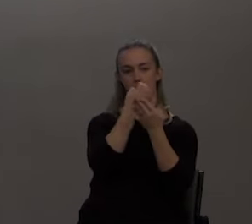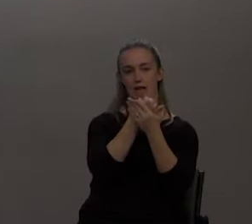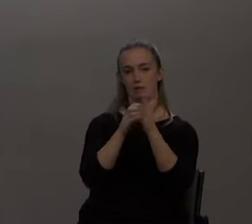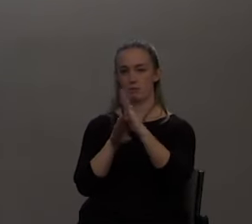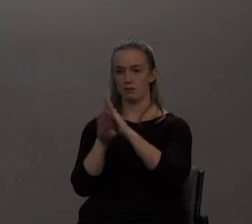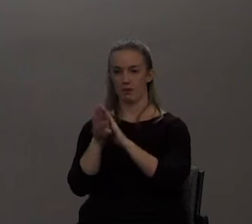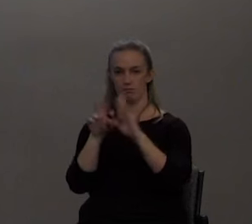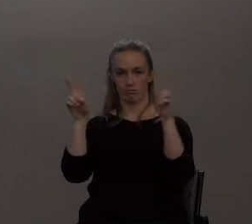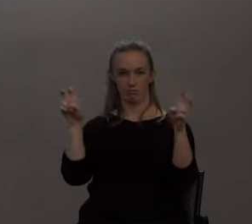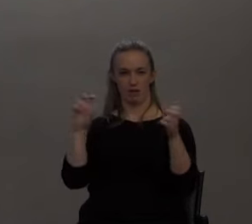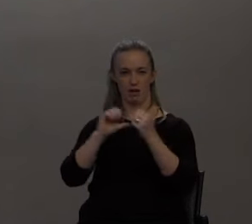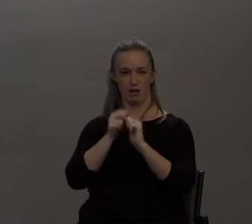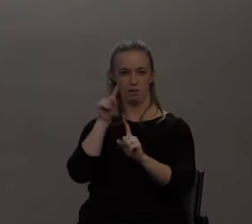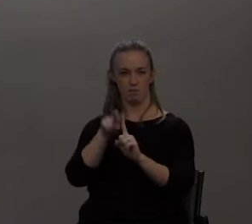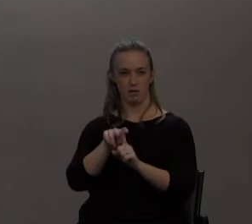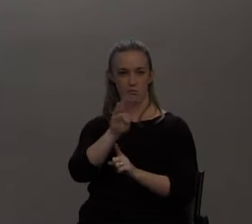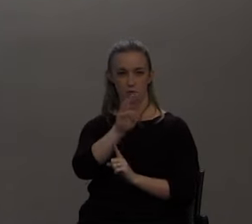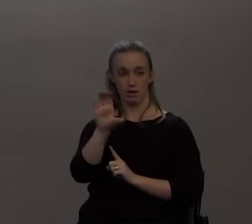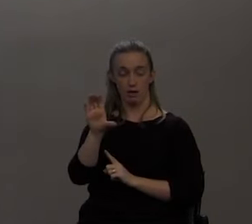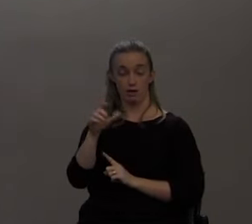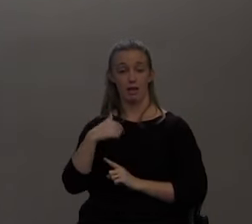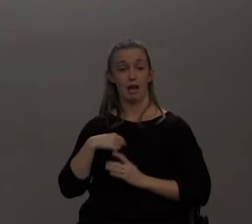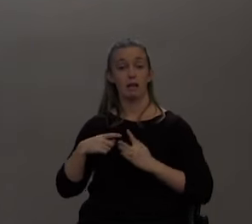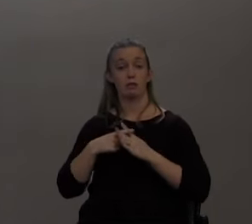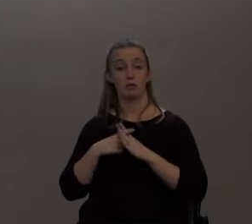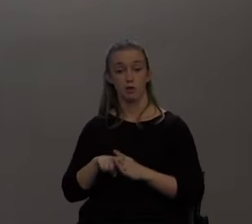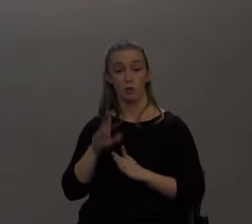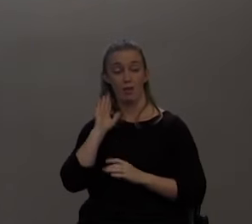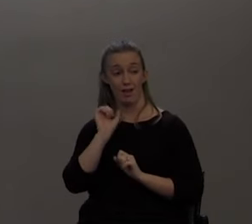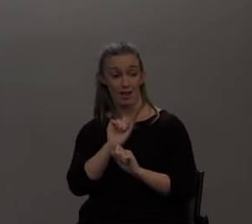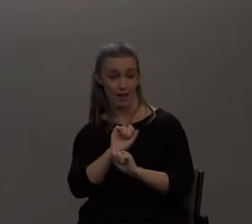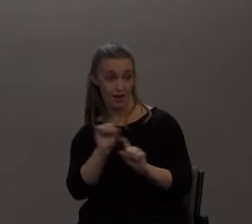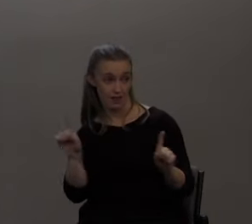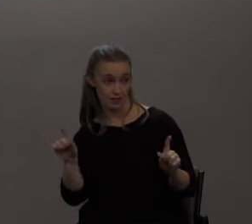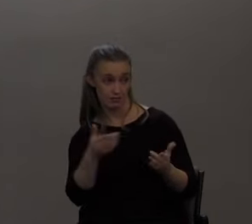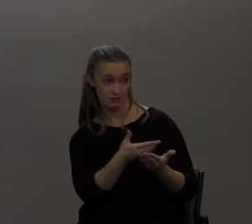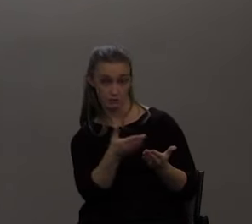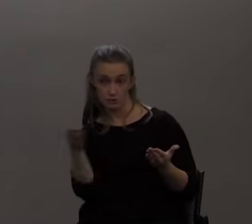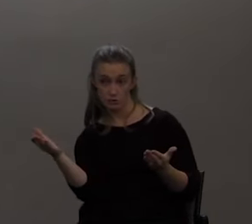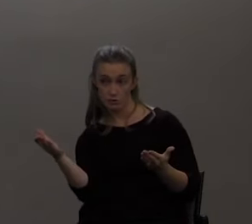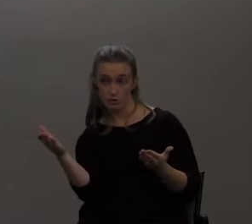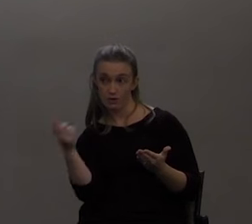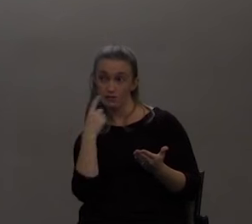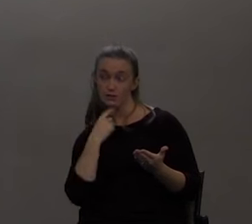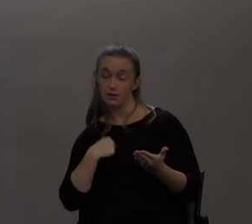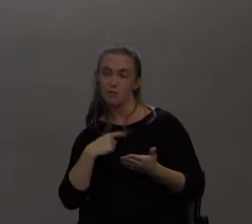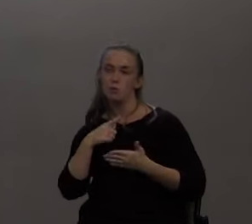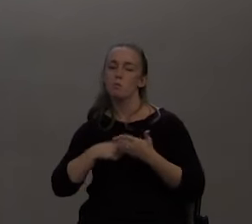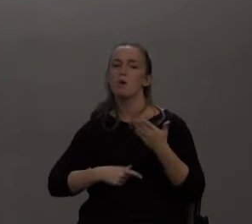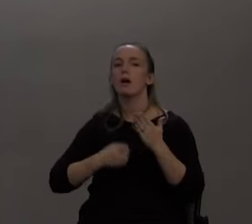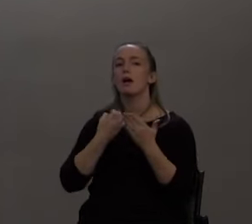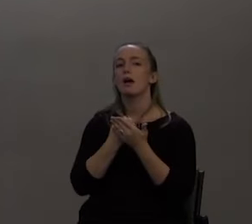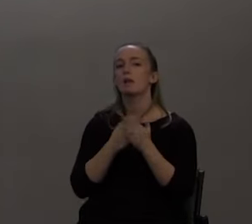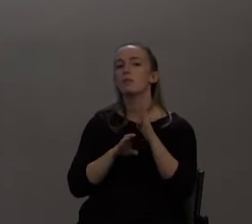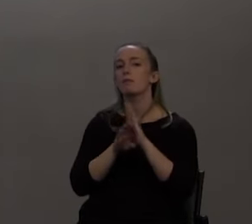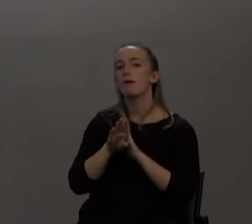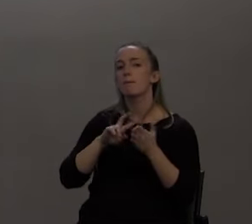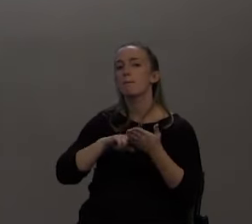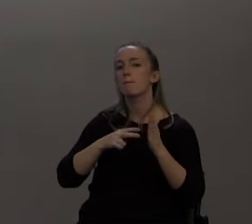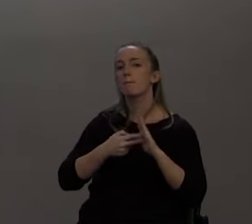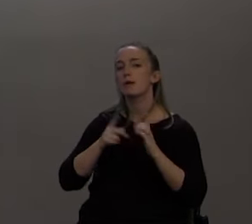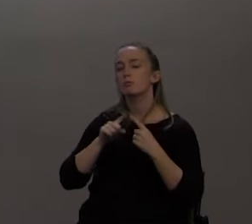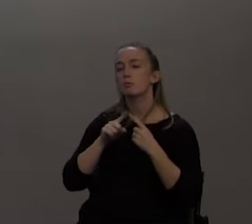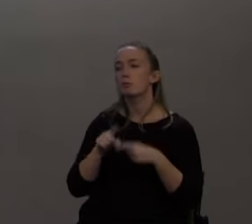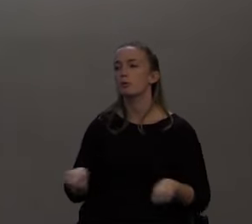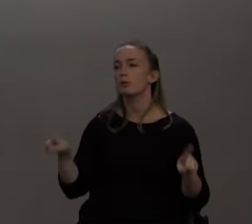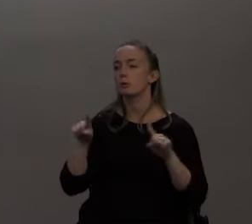County. And so I'm going to start by asking all of you to share with us, what does economic development mean to you? And